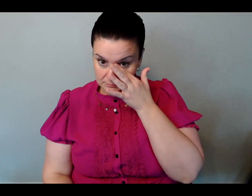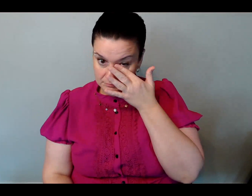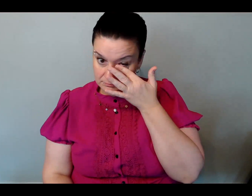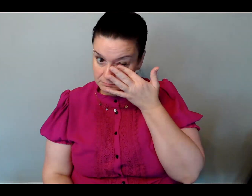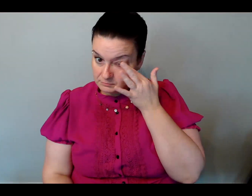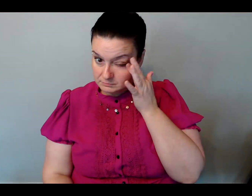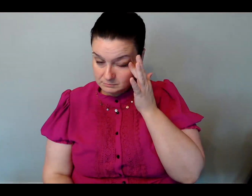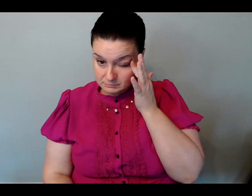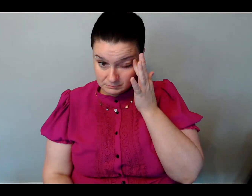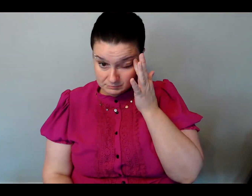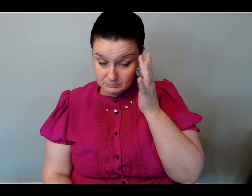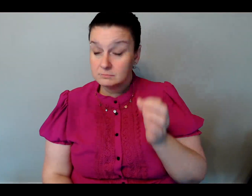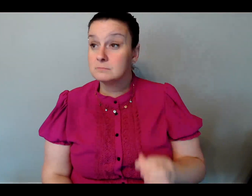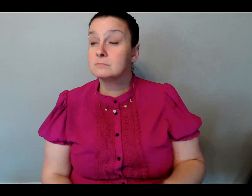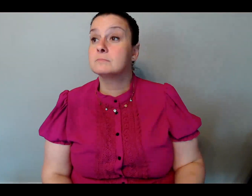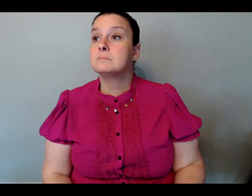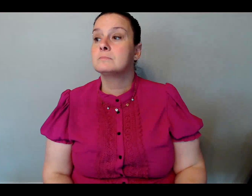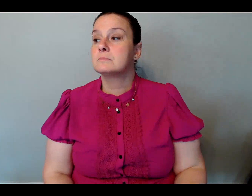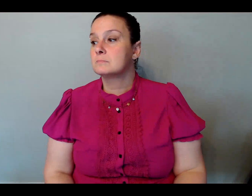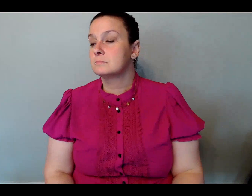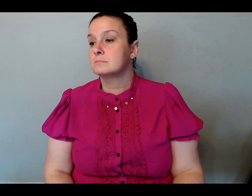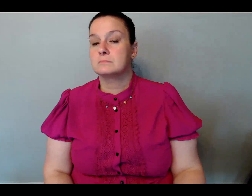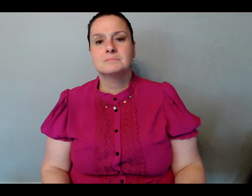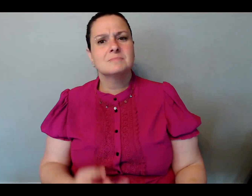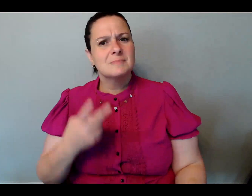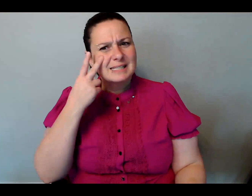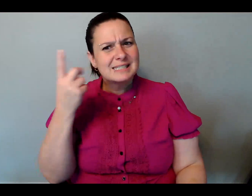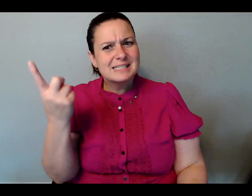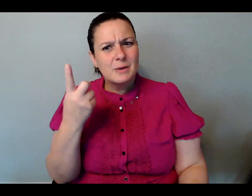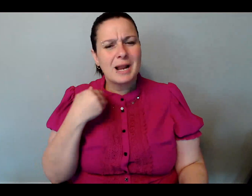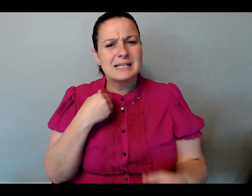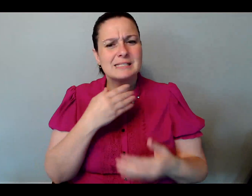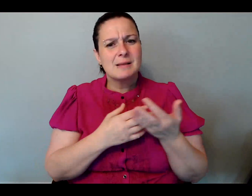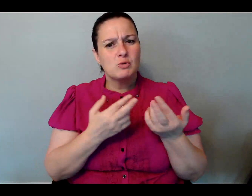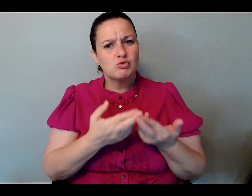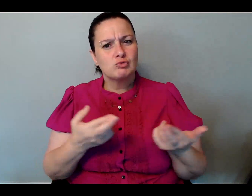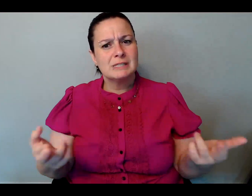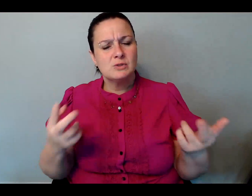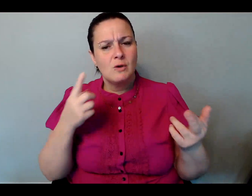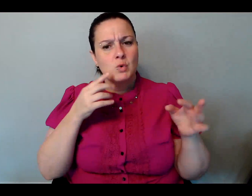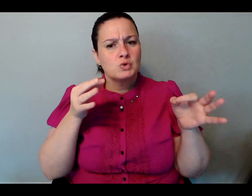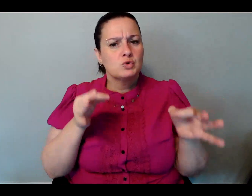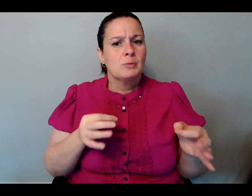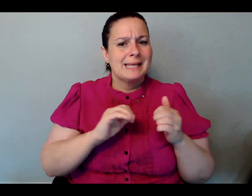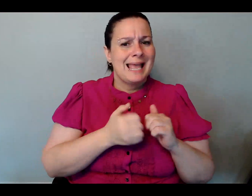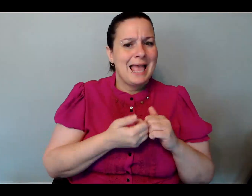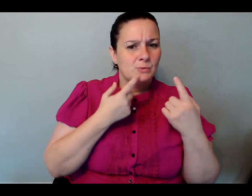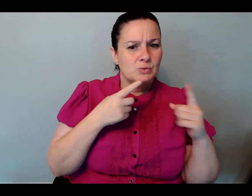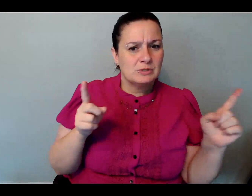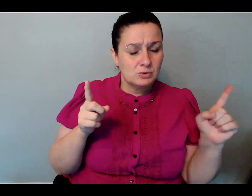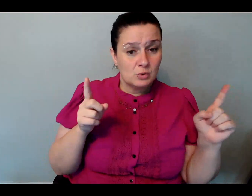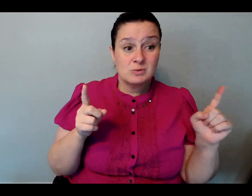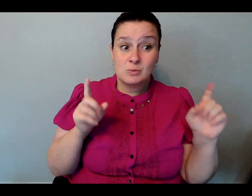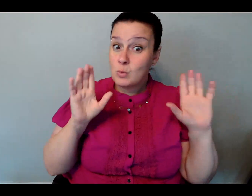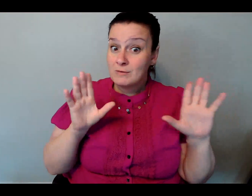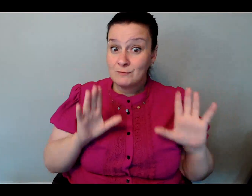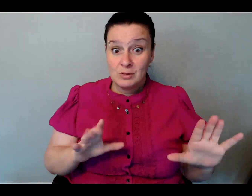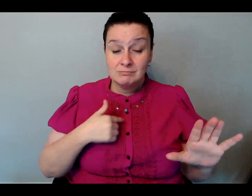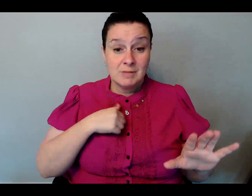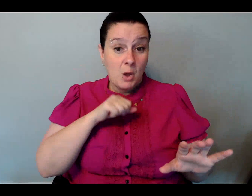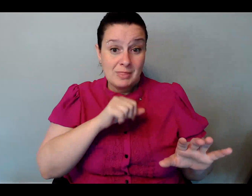Oh, and I see someone has some resources for determining how to disclose, and that would be wonderful. I'd love to